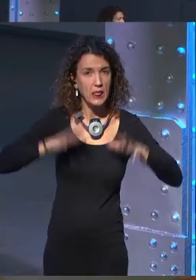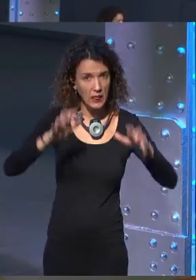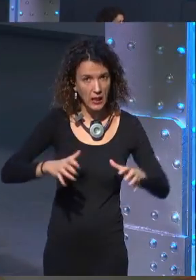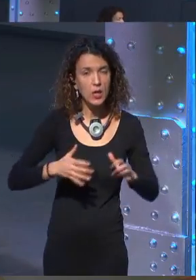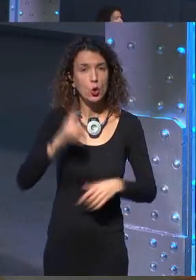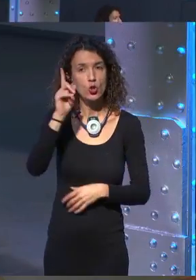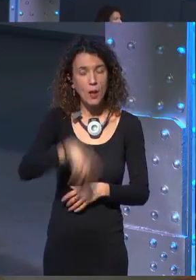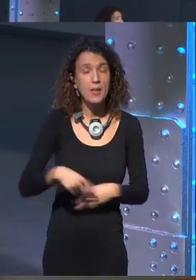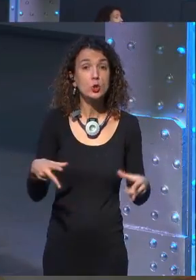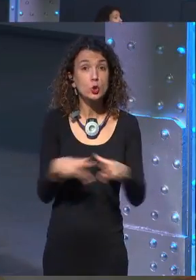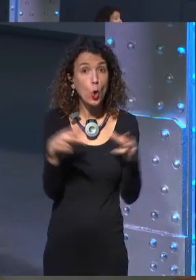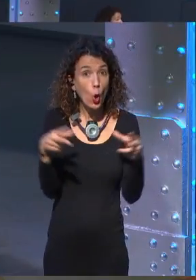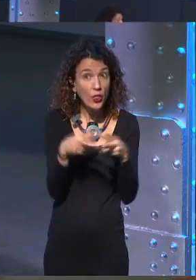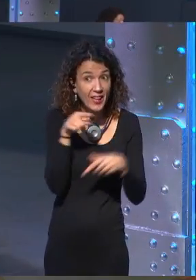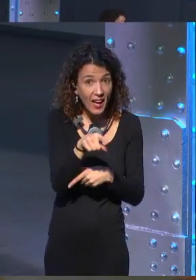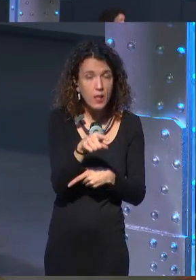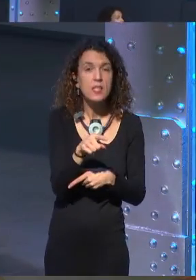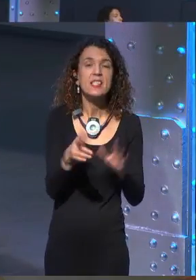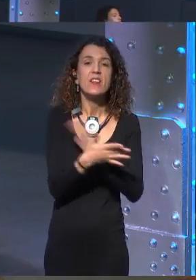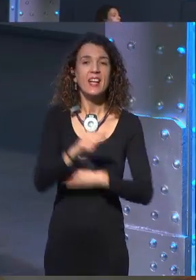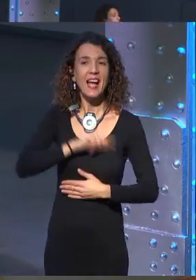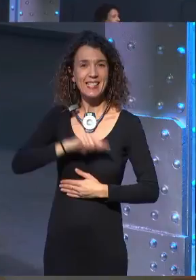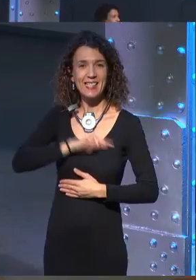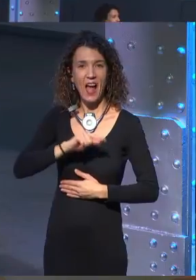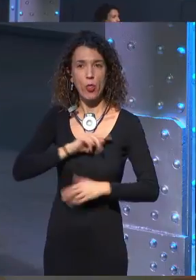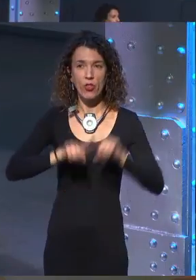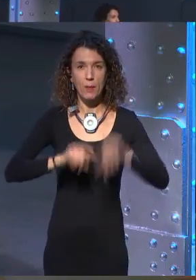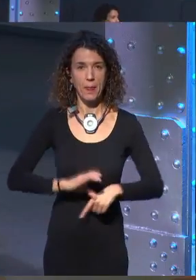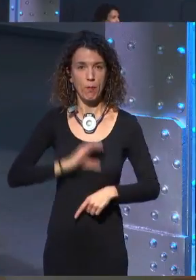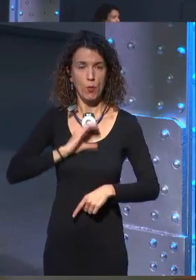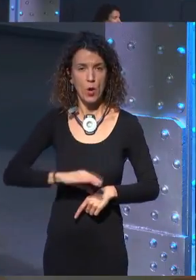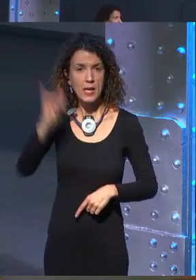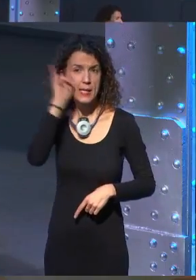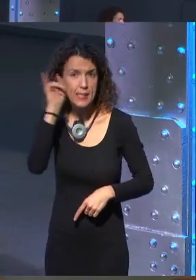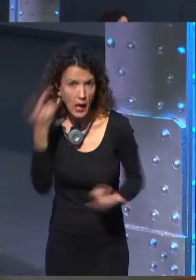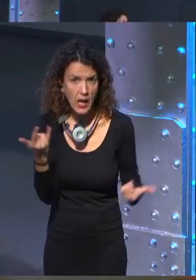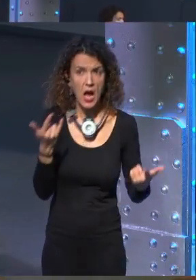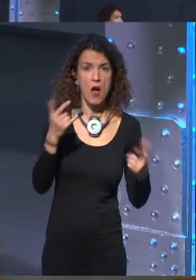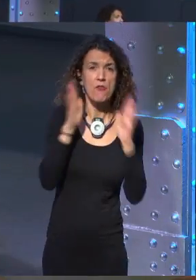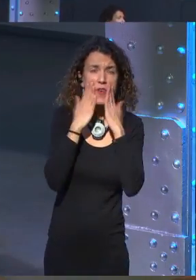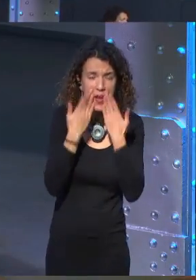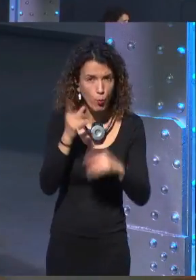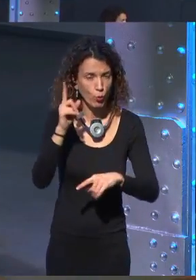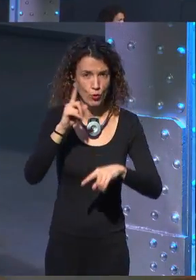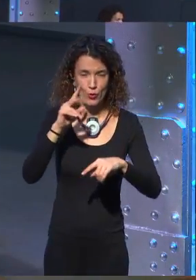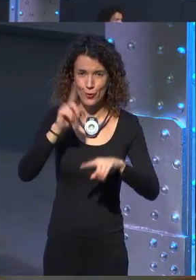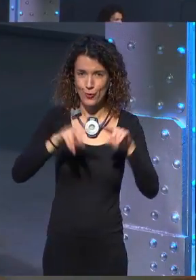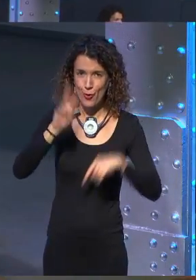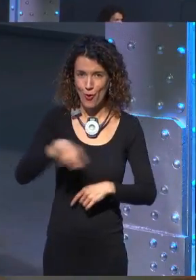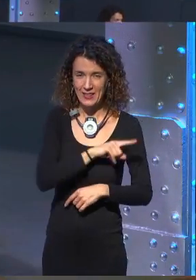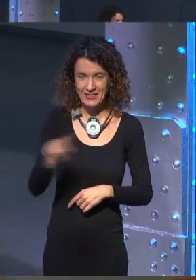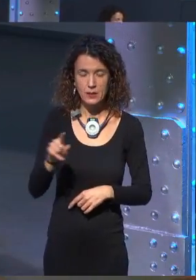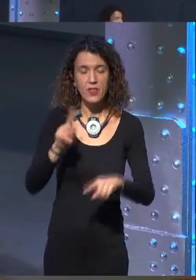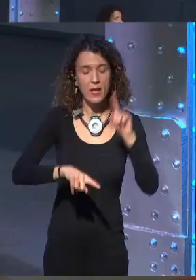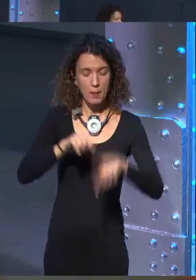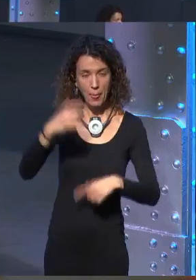mindset. It isn't Twitter, it isn't Facebook, it isn't Instagram, it isn't LinkedIn. It's up here. It's what we do